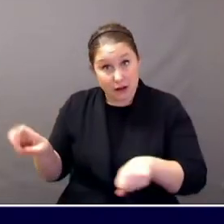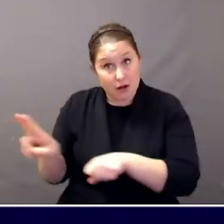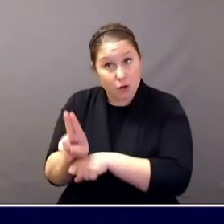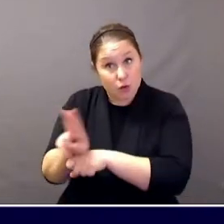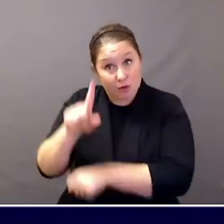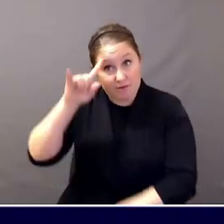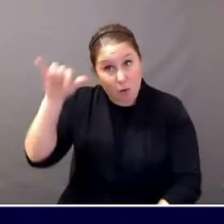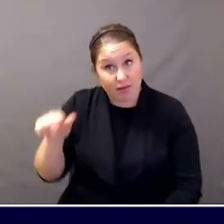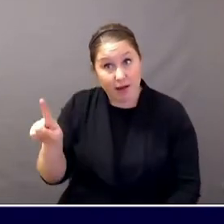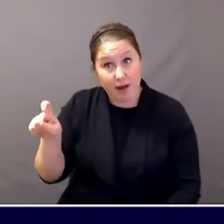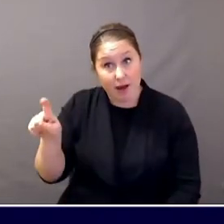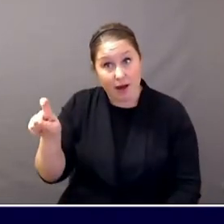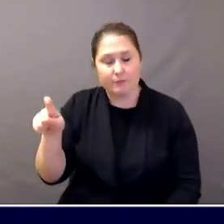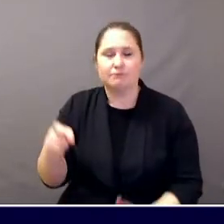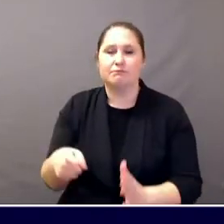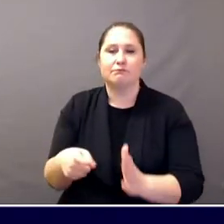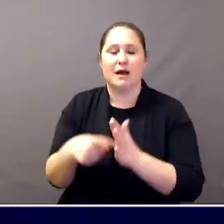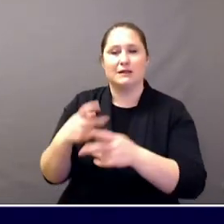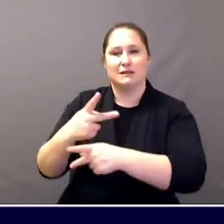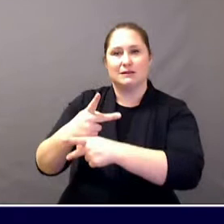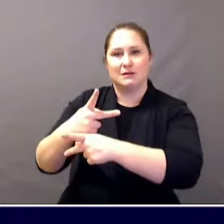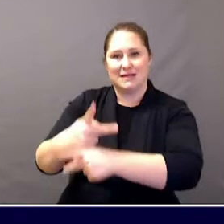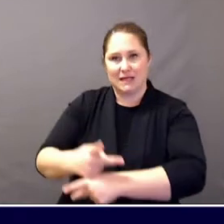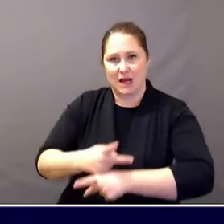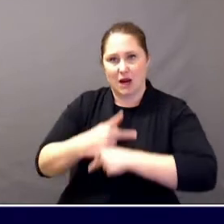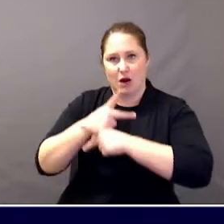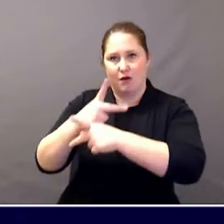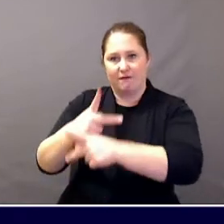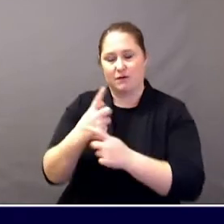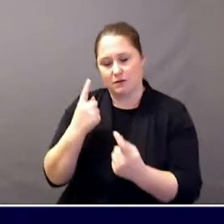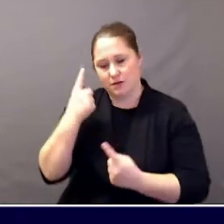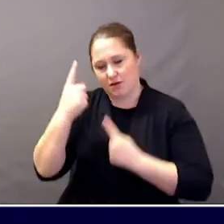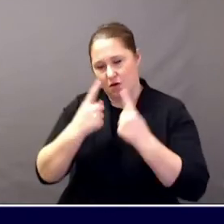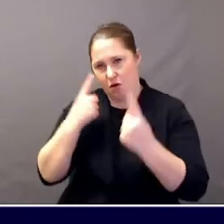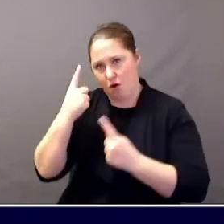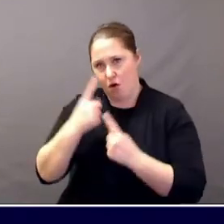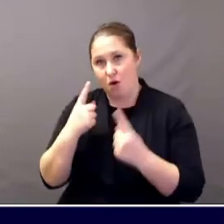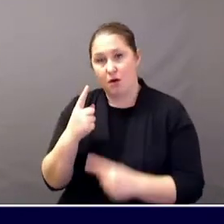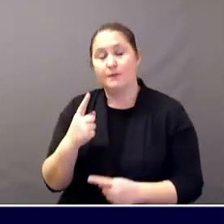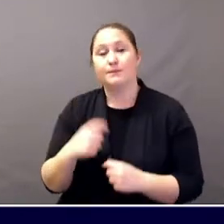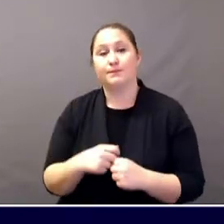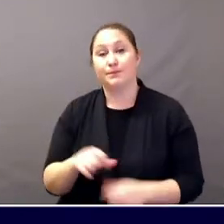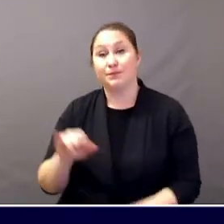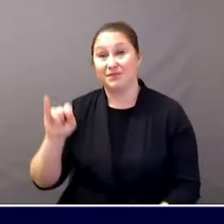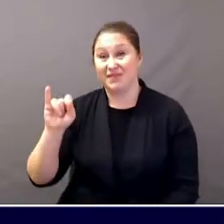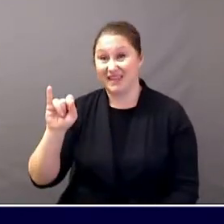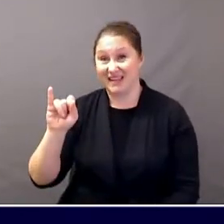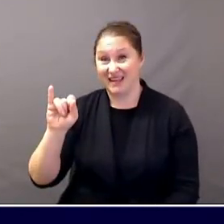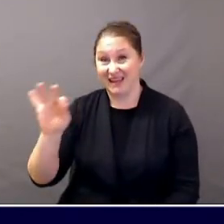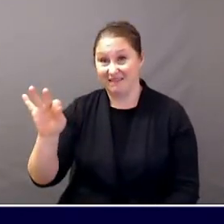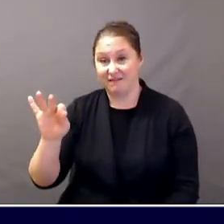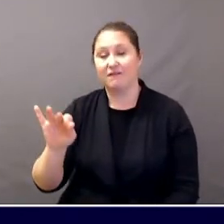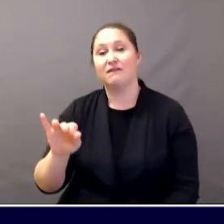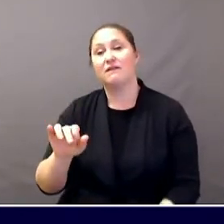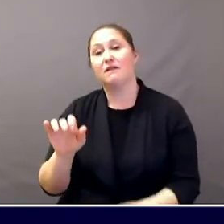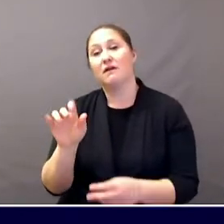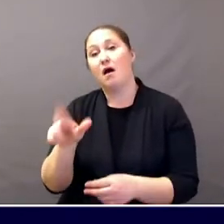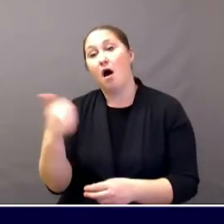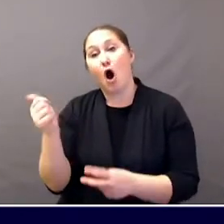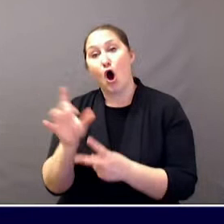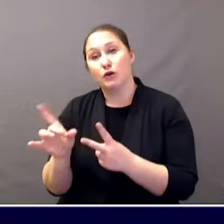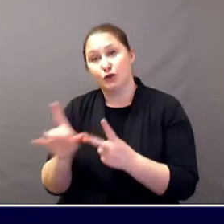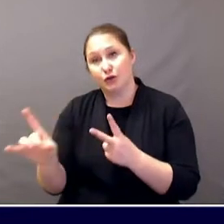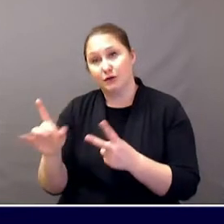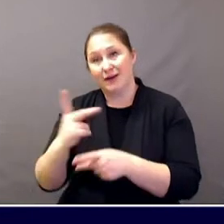because we don't want to crowd out or obviate the potential for those sites to be used as alternative care sites if the need